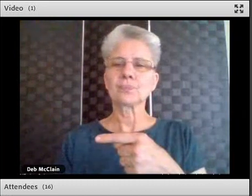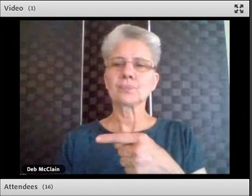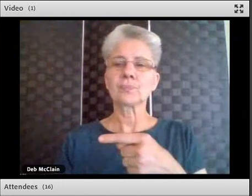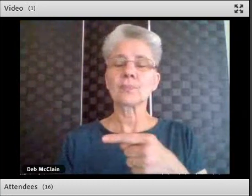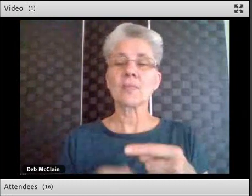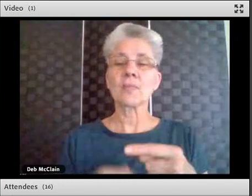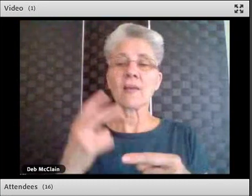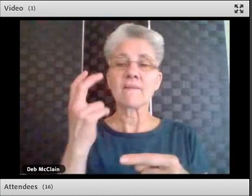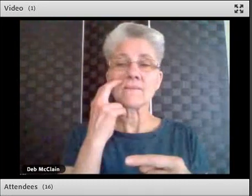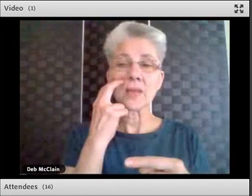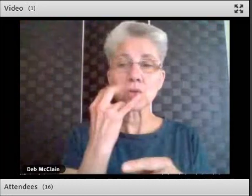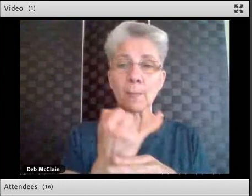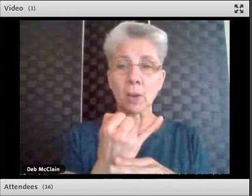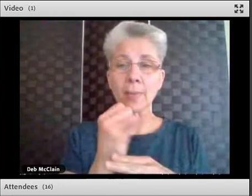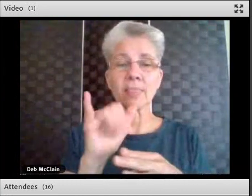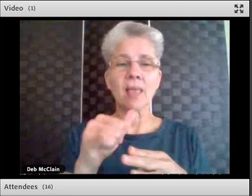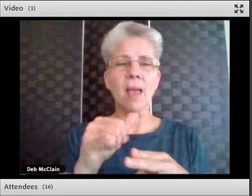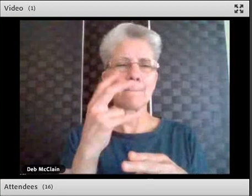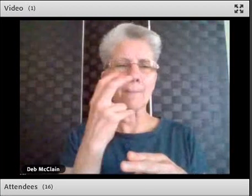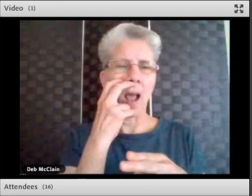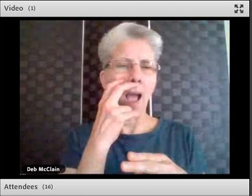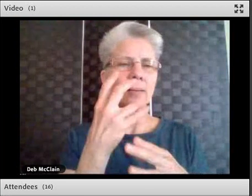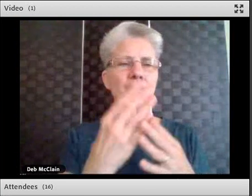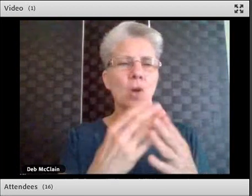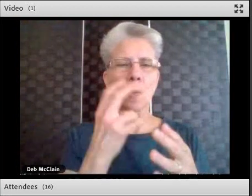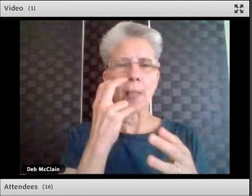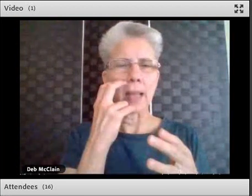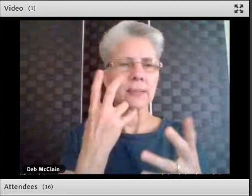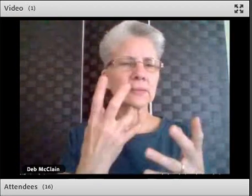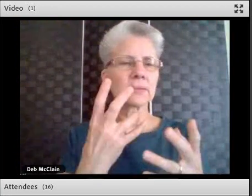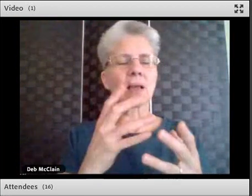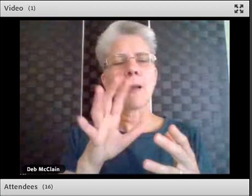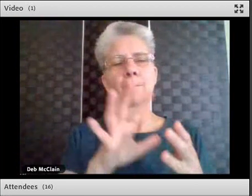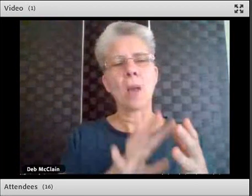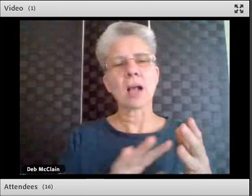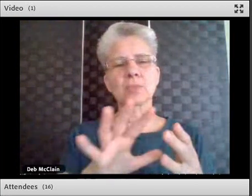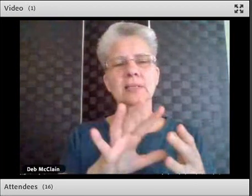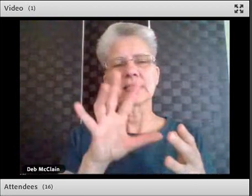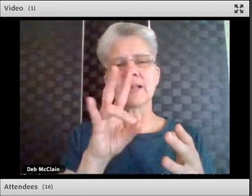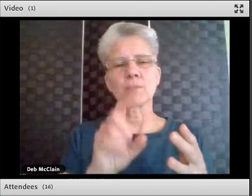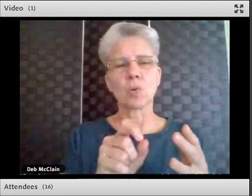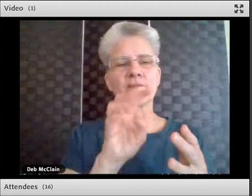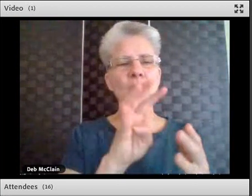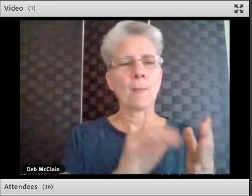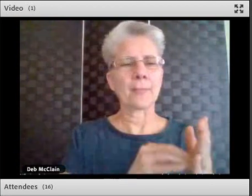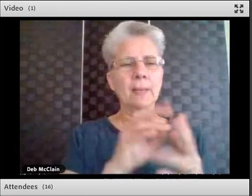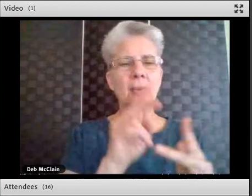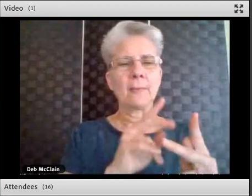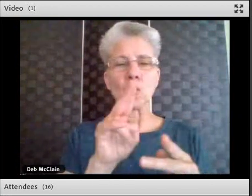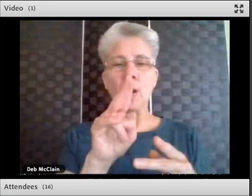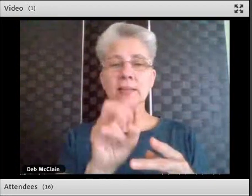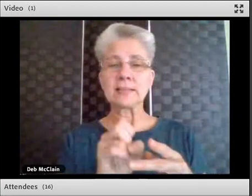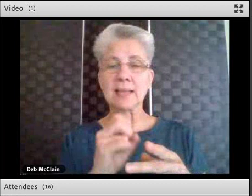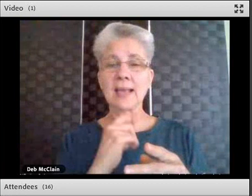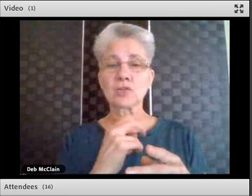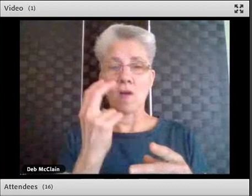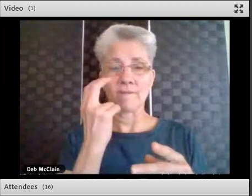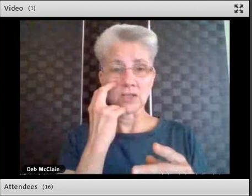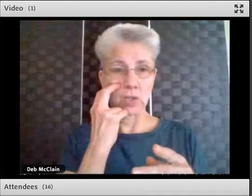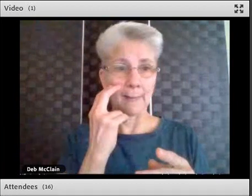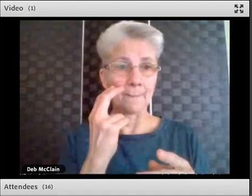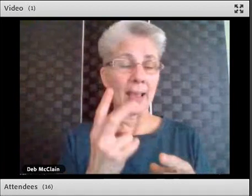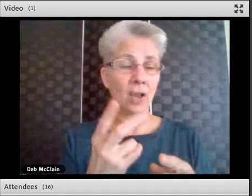Visual impairments, blindness, partial blindness. Approximately 7.4 million people in the United States are visually